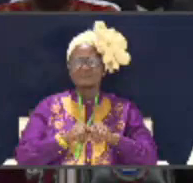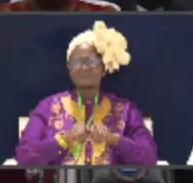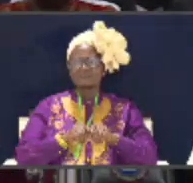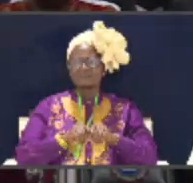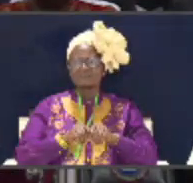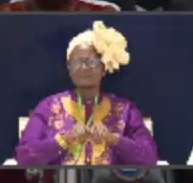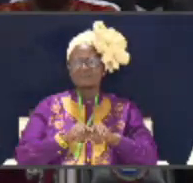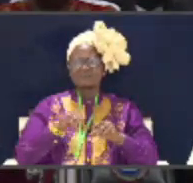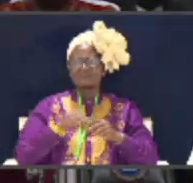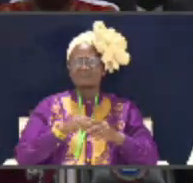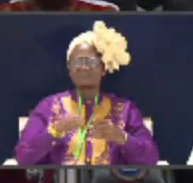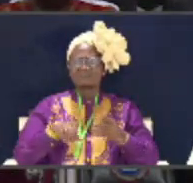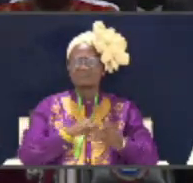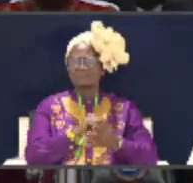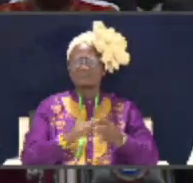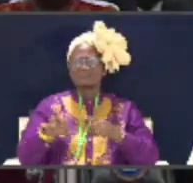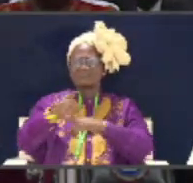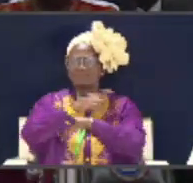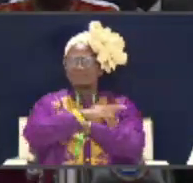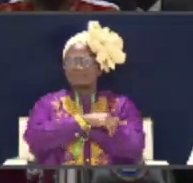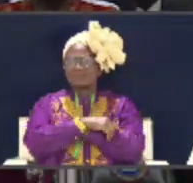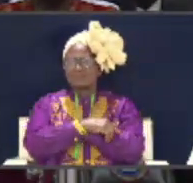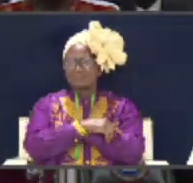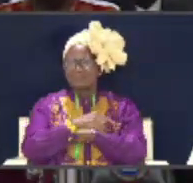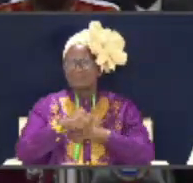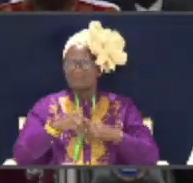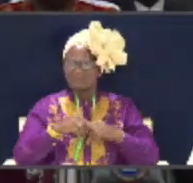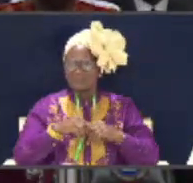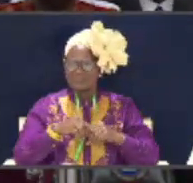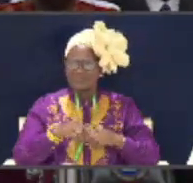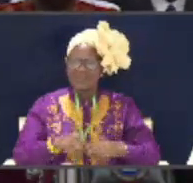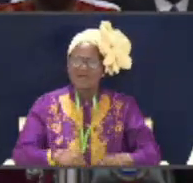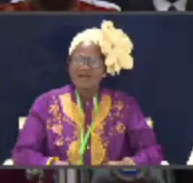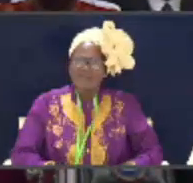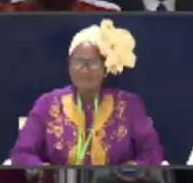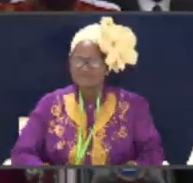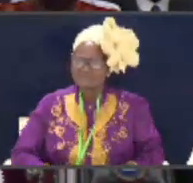And in those days, every month, we have a special program.